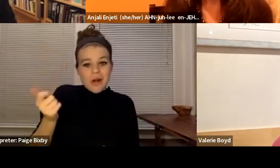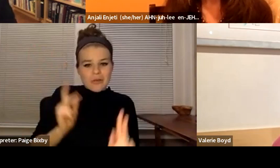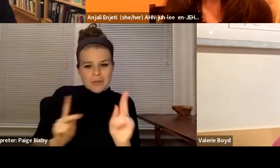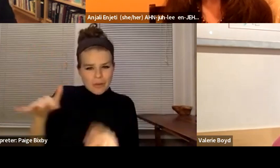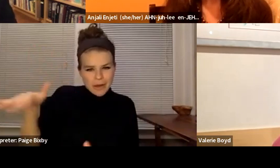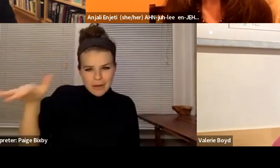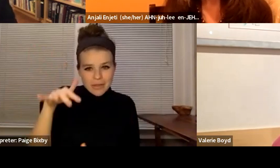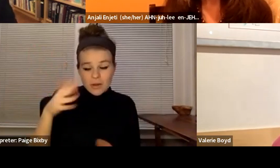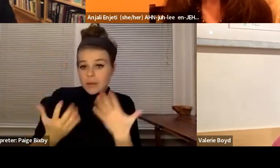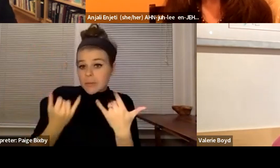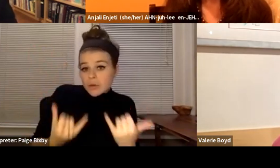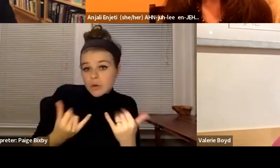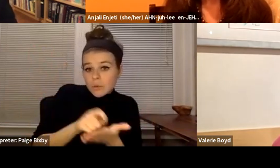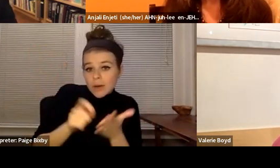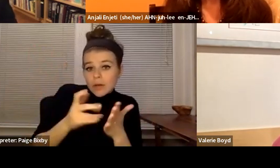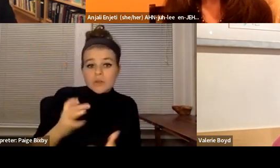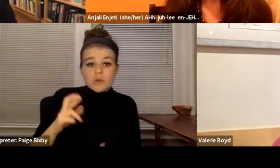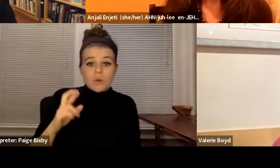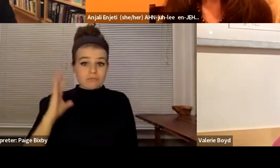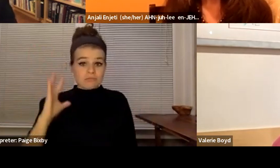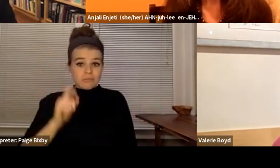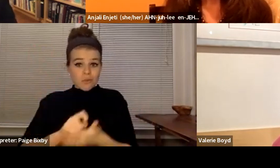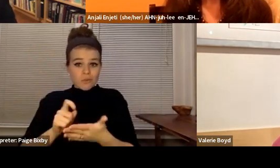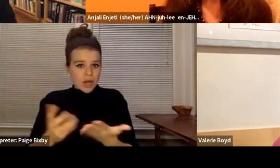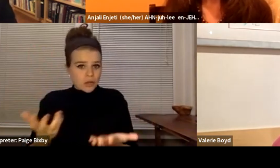whether these are current writers or past writers. And so